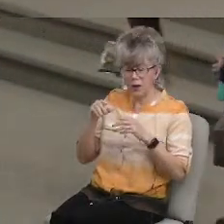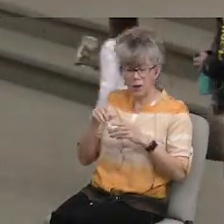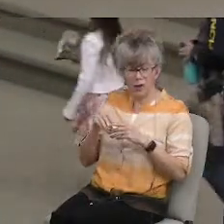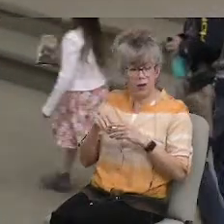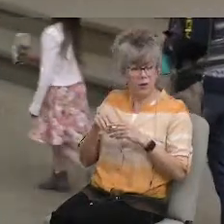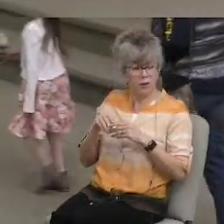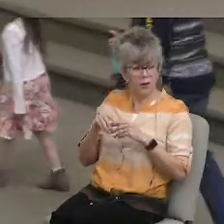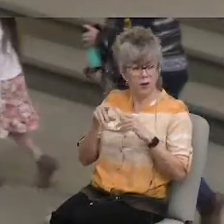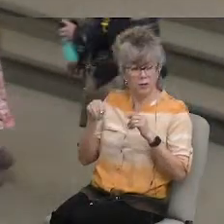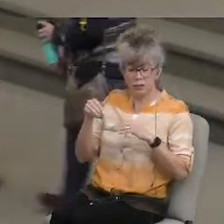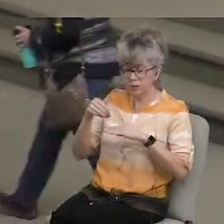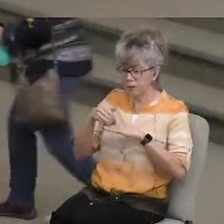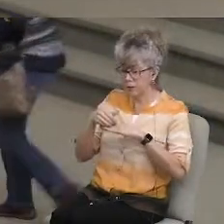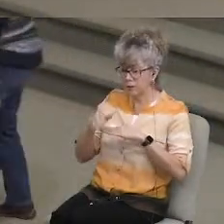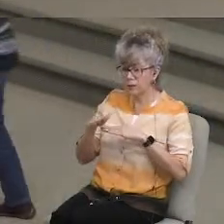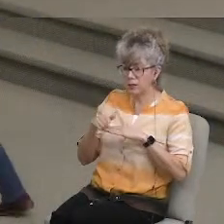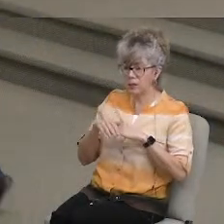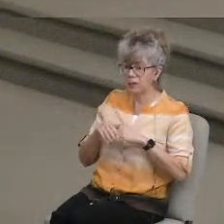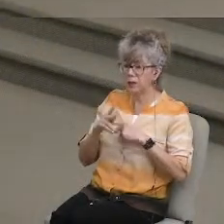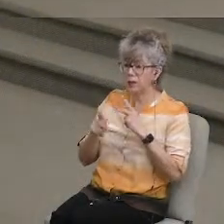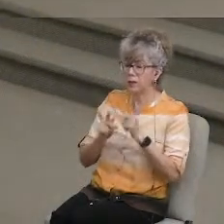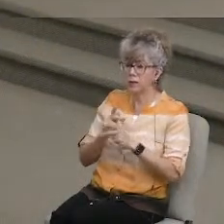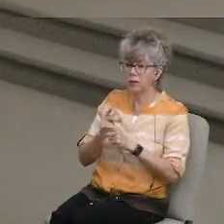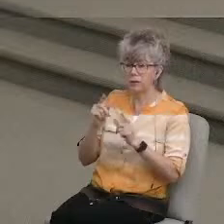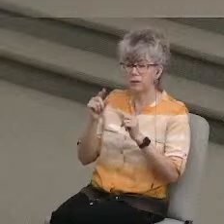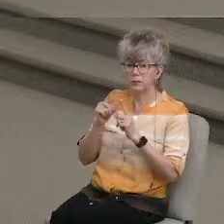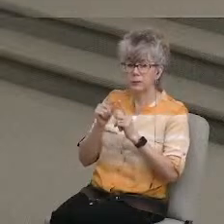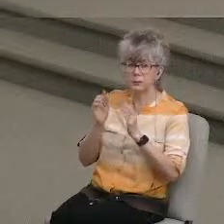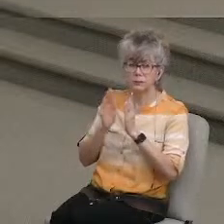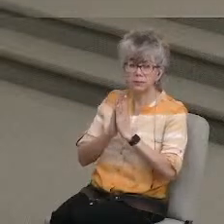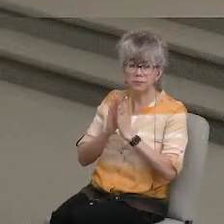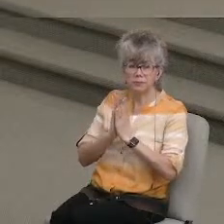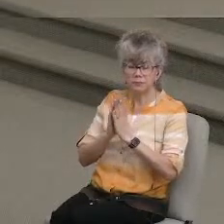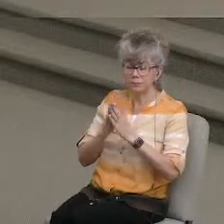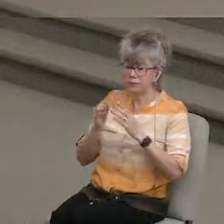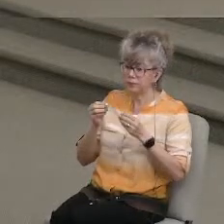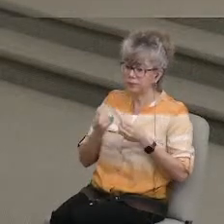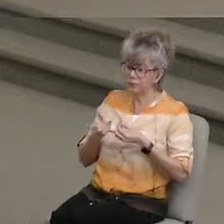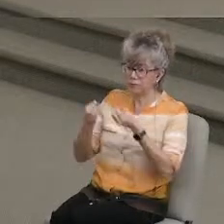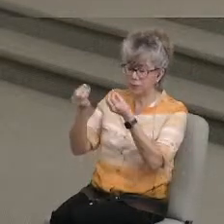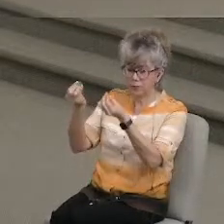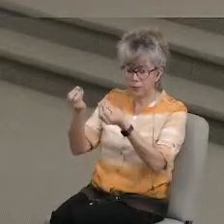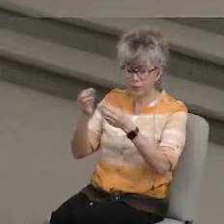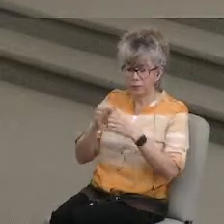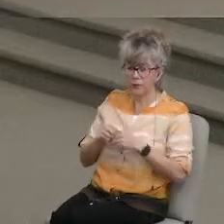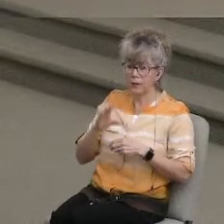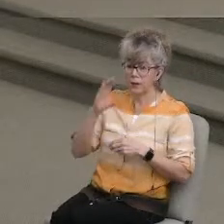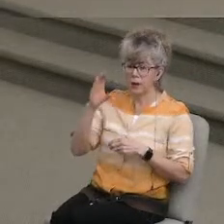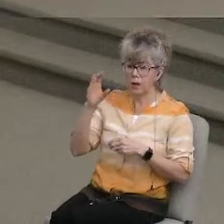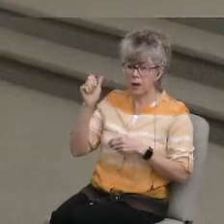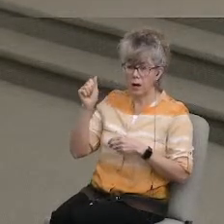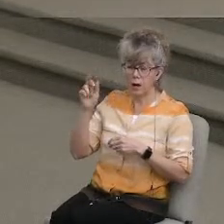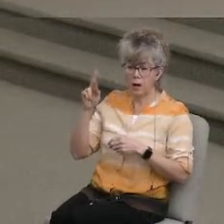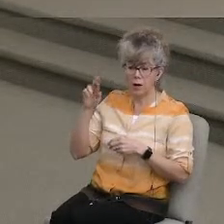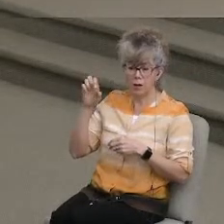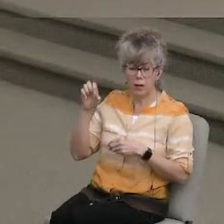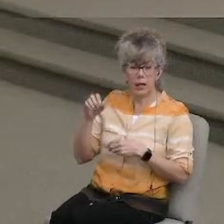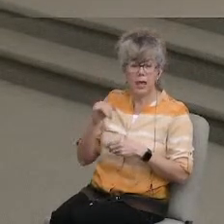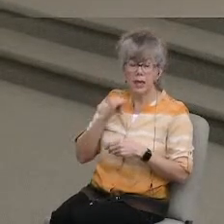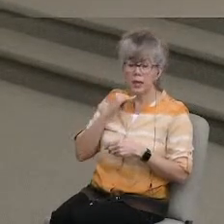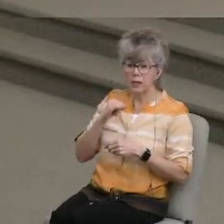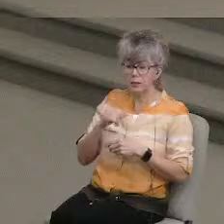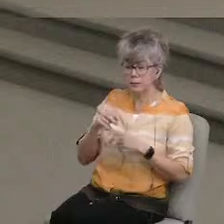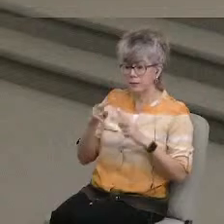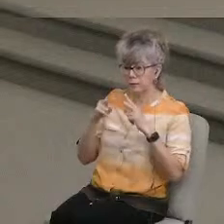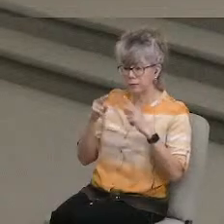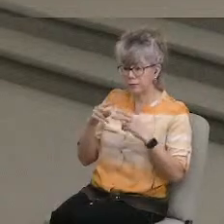who have sent the kind words and prayers that have been offered. Carl is very ill, but thankfully there are a